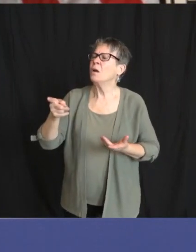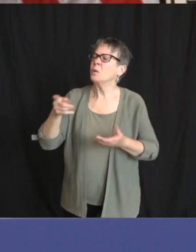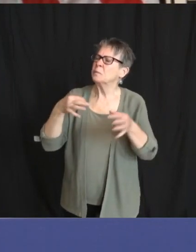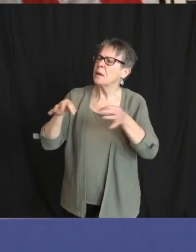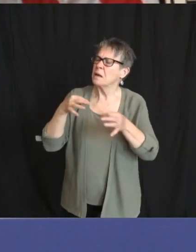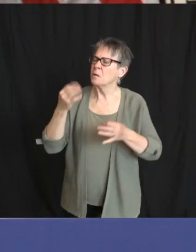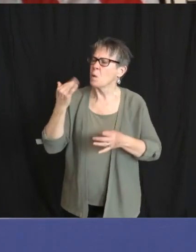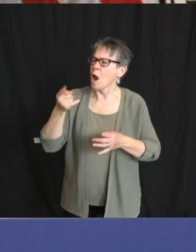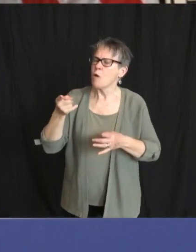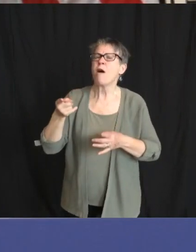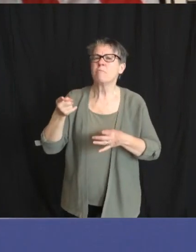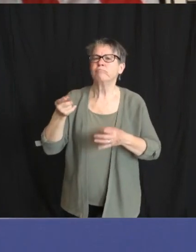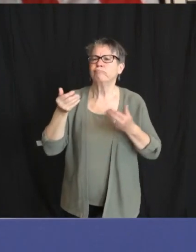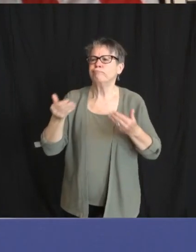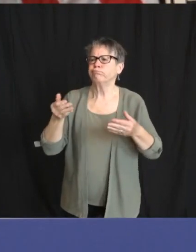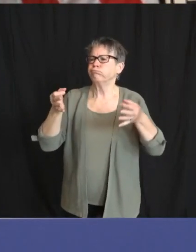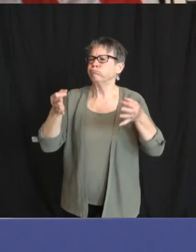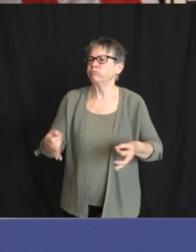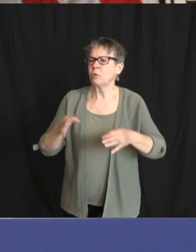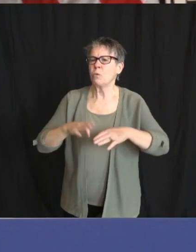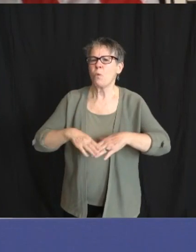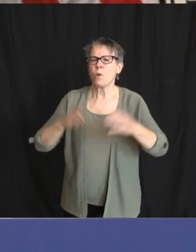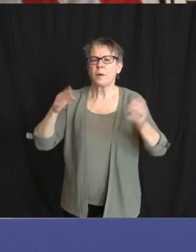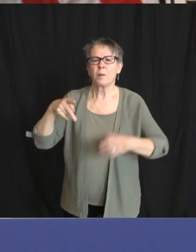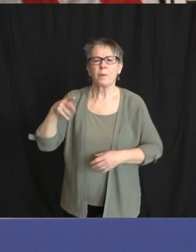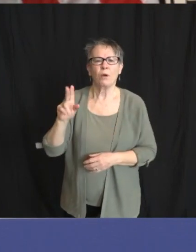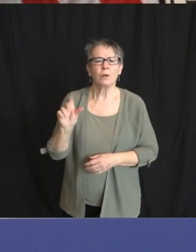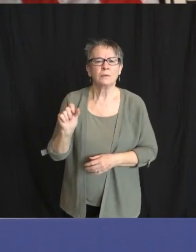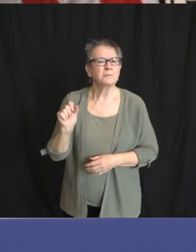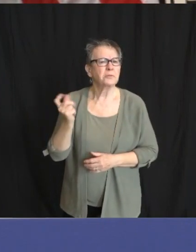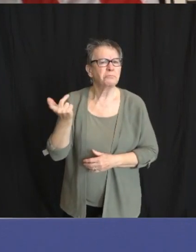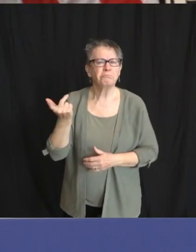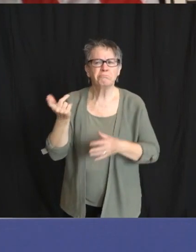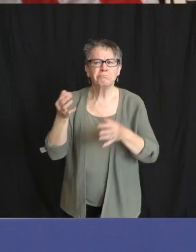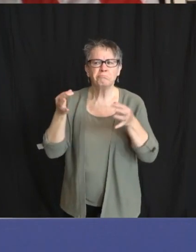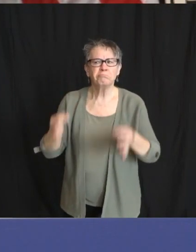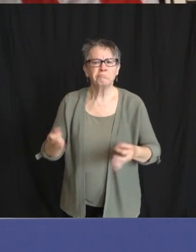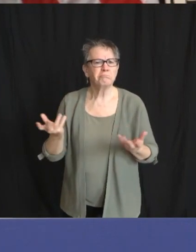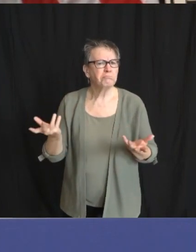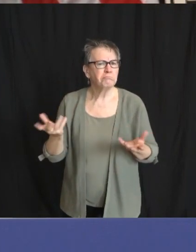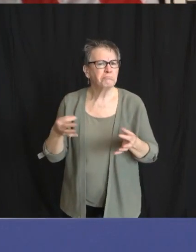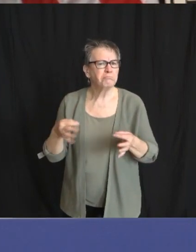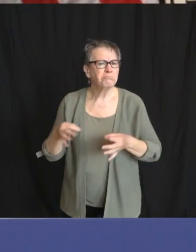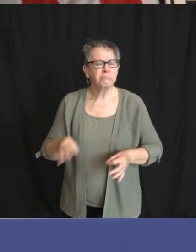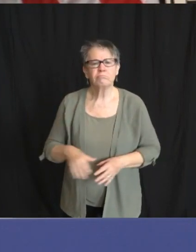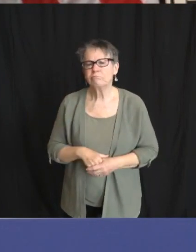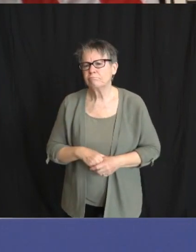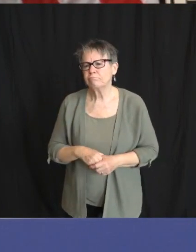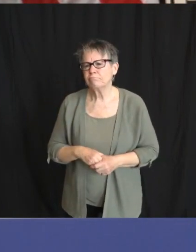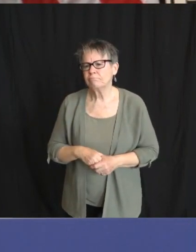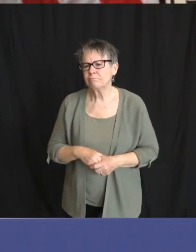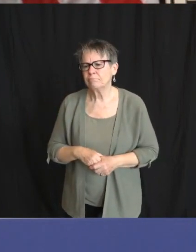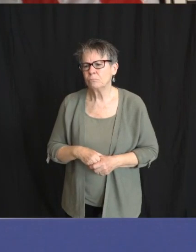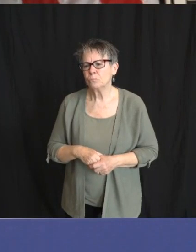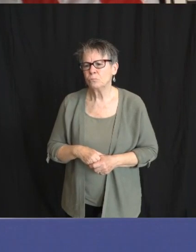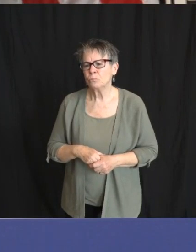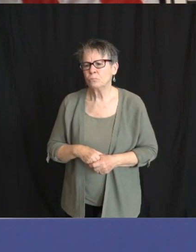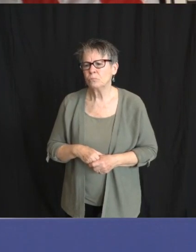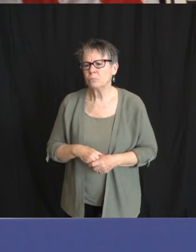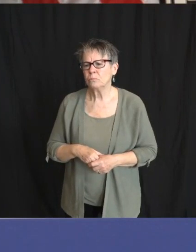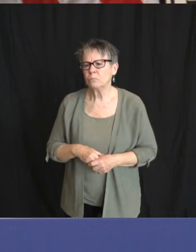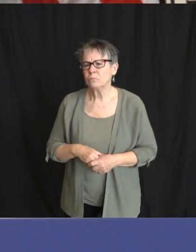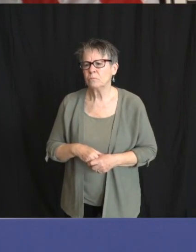recalculation of the existing risk? And how will social distancing be enforced in parks? The Restart and Recovery Commission